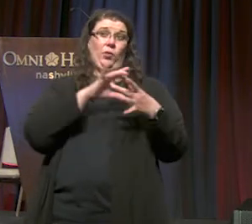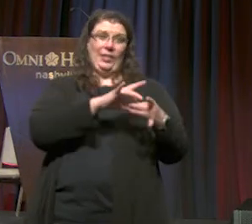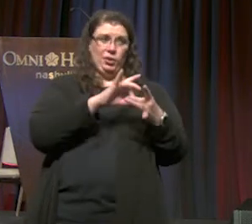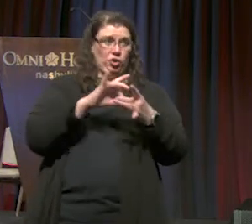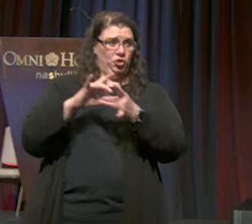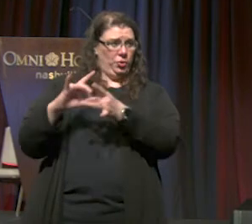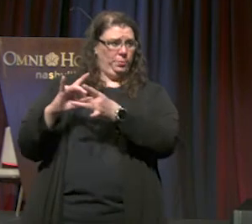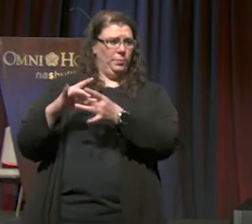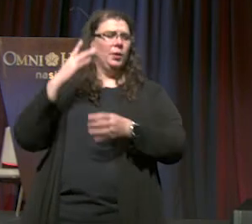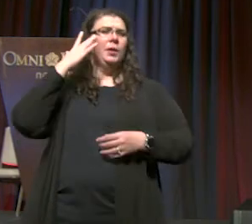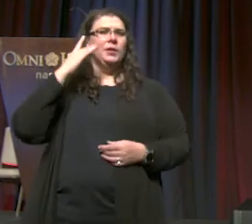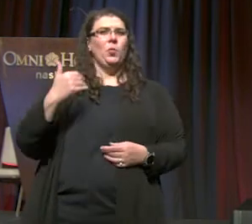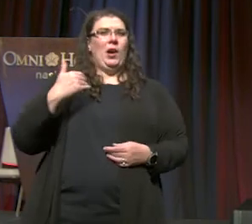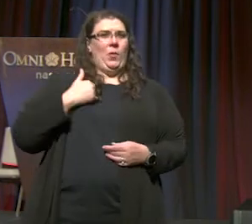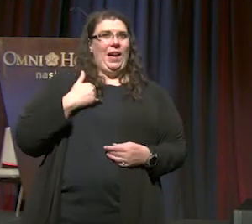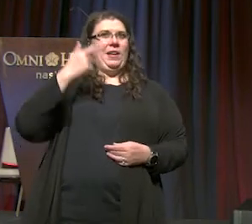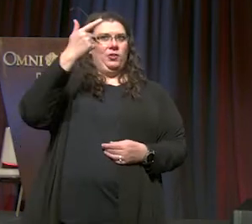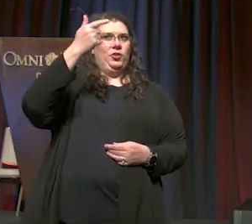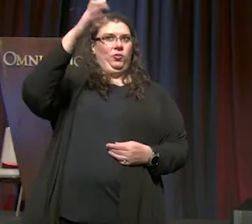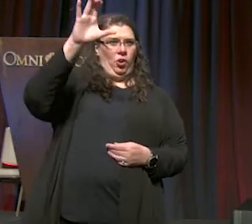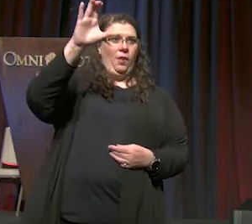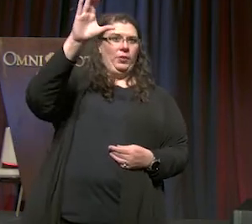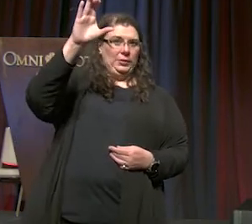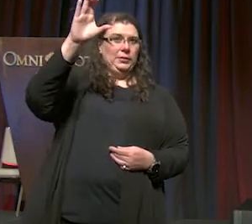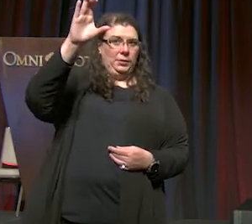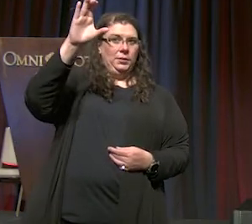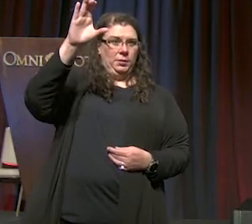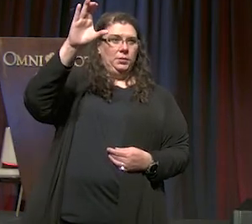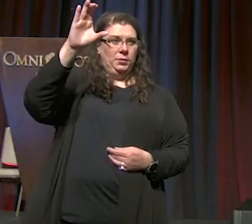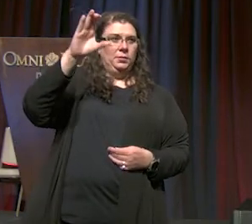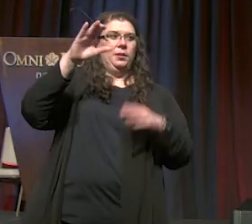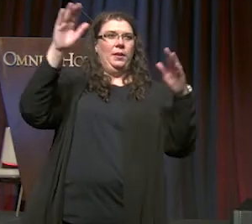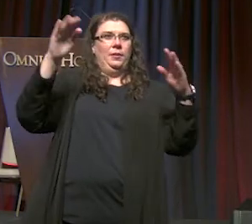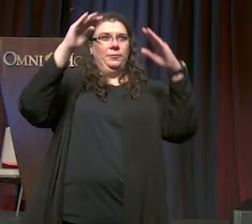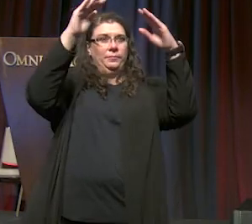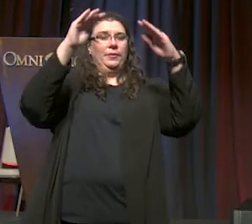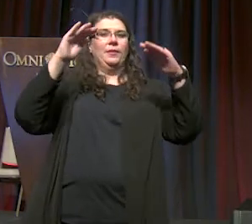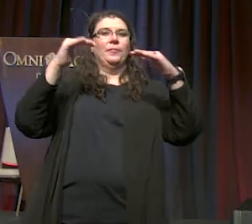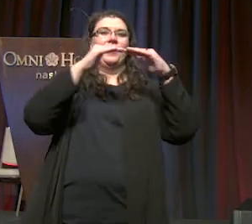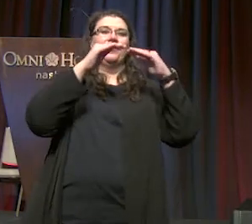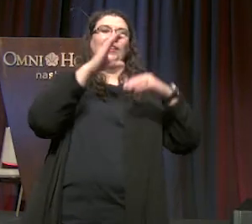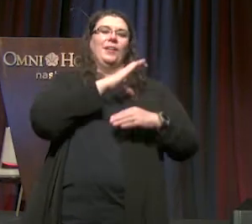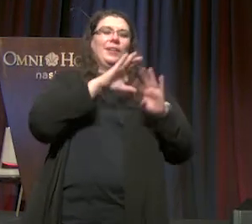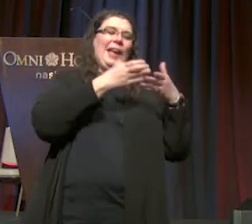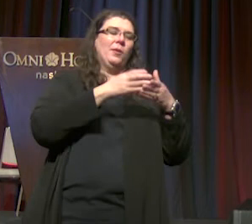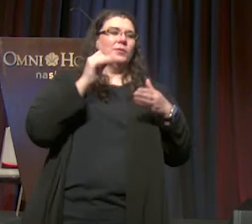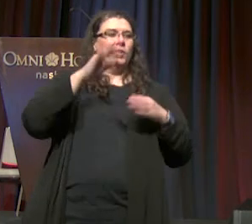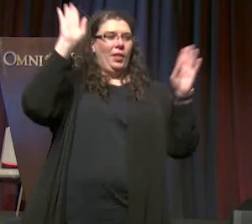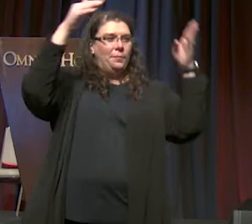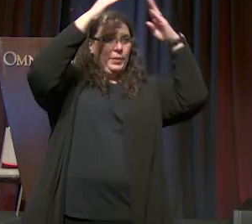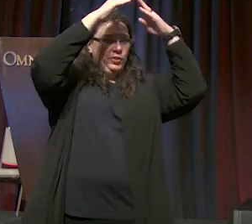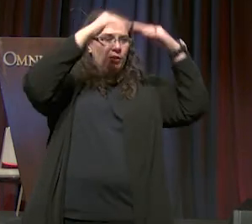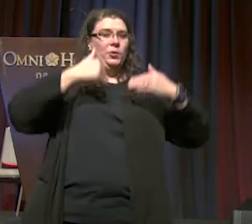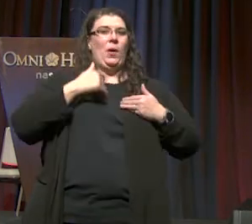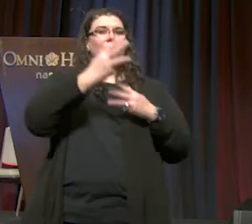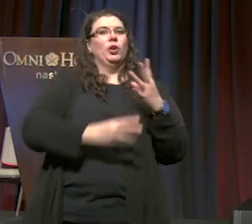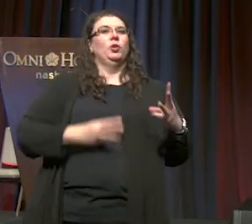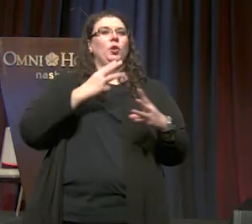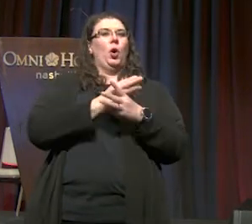is why there is a general conference and a council of bishops having a global